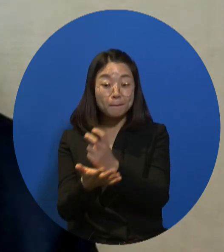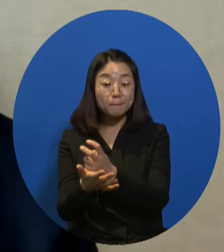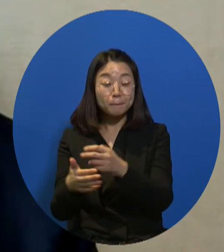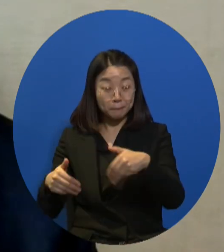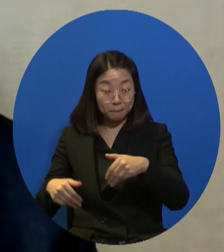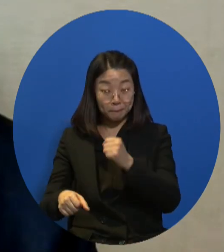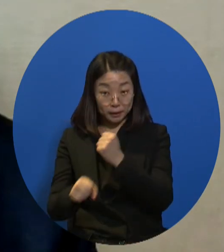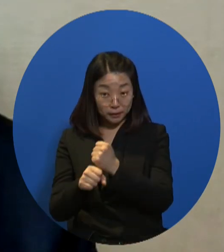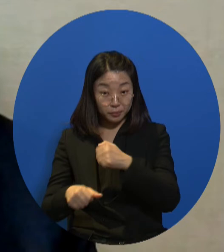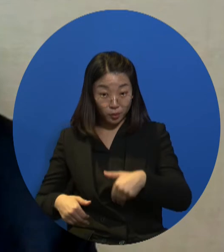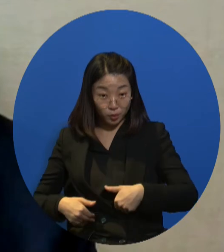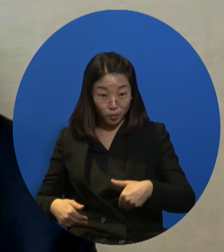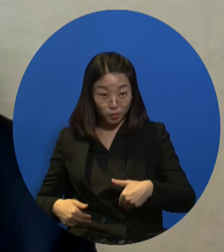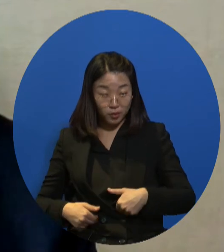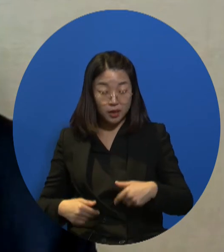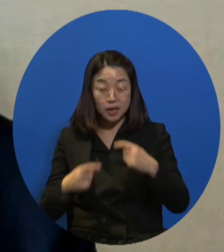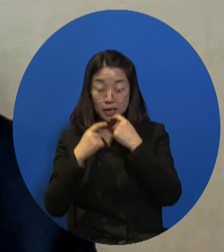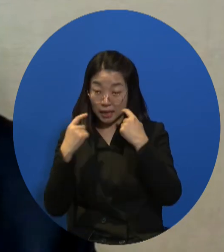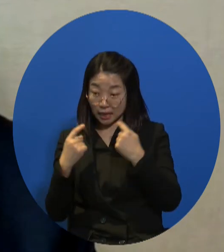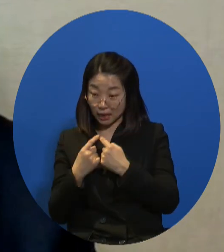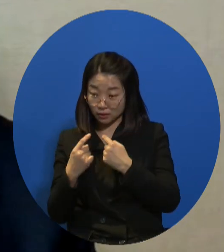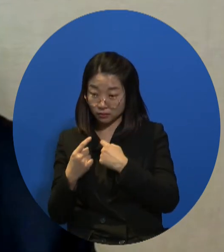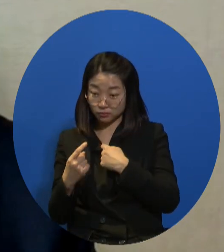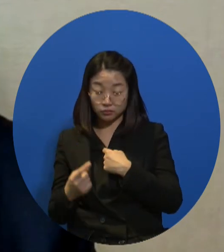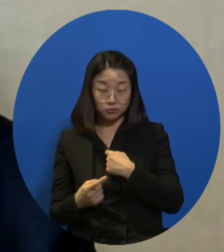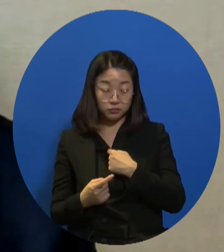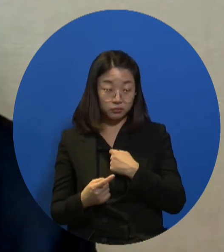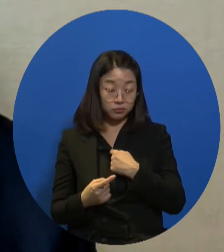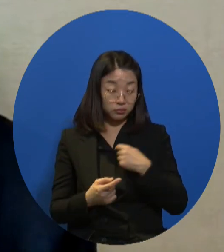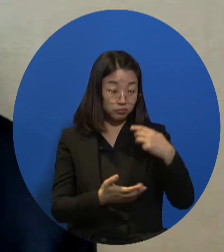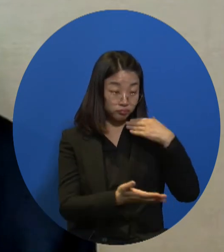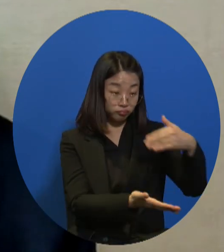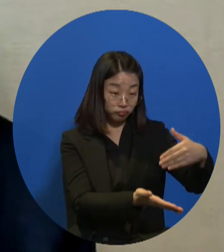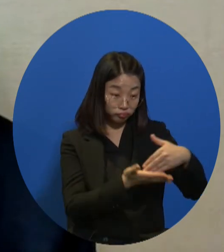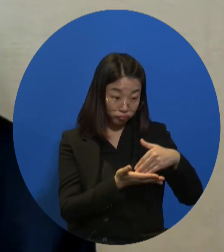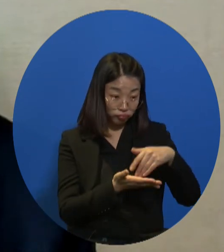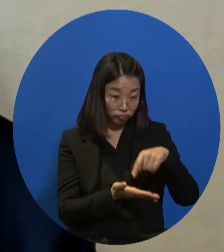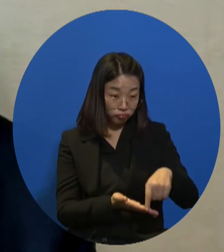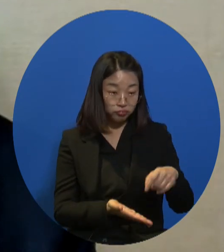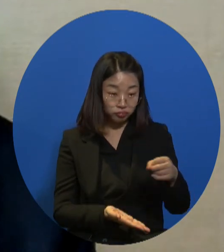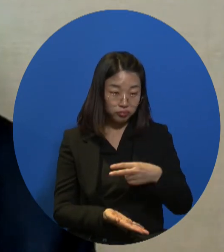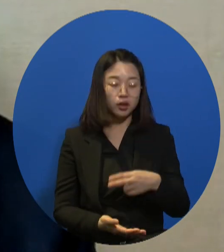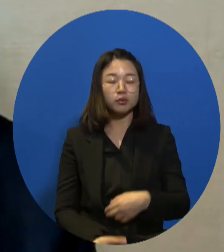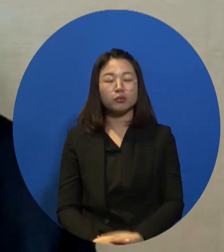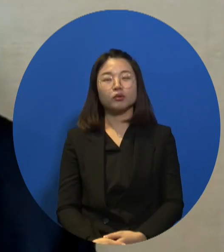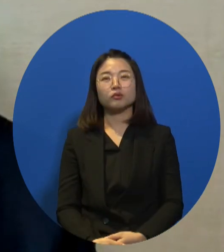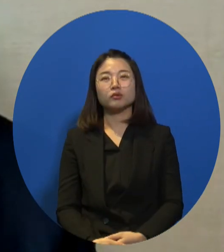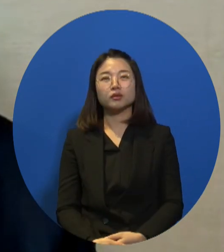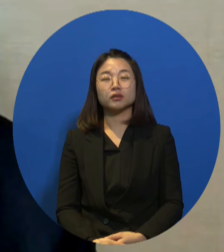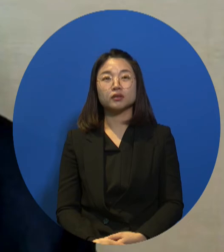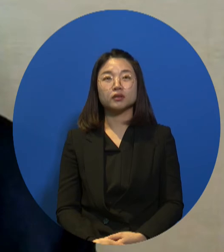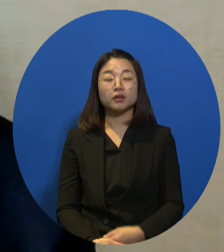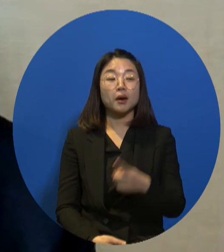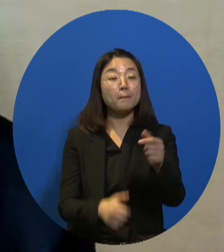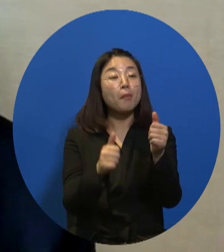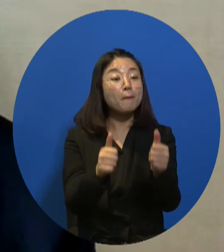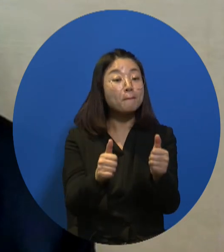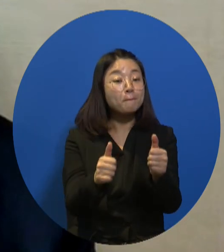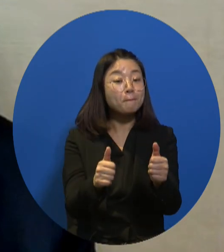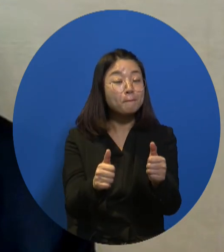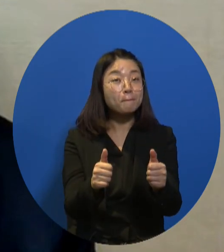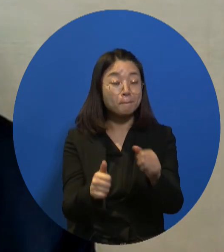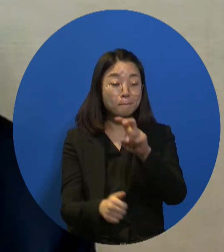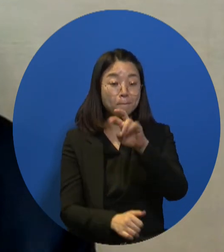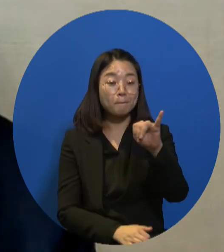can utilize a legislative process. We can create a law, or we can revise the existing criminal